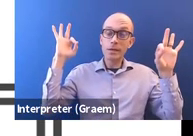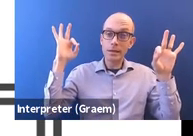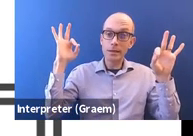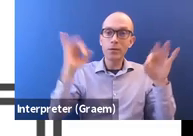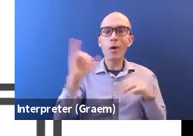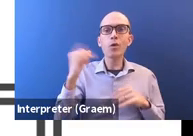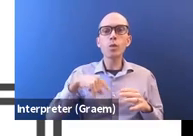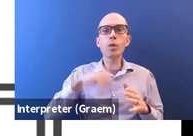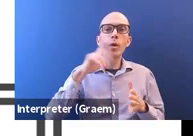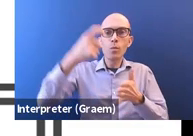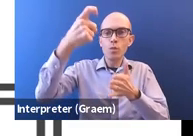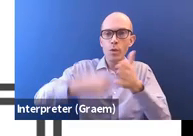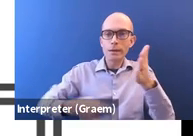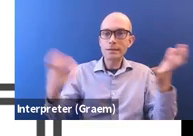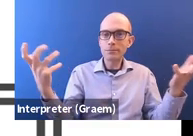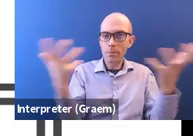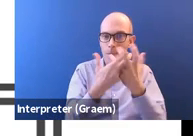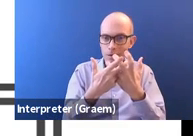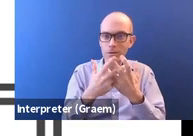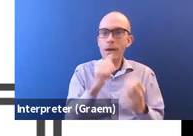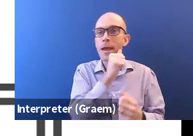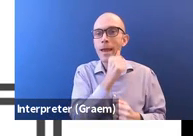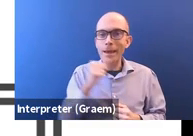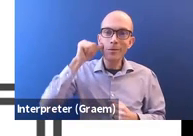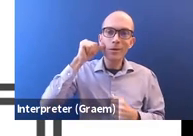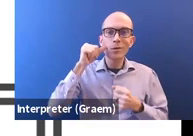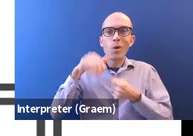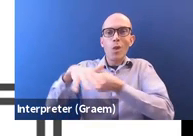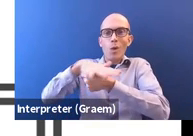competitors within a reasonable distance, anywhere in Fresno, obviously.